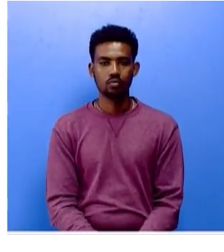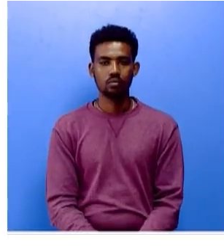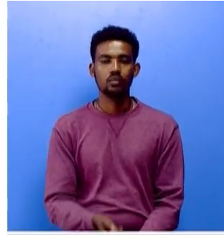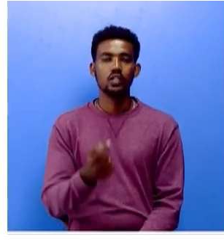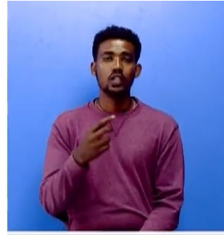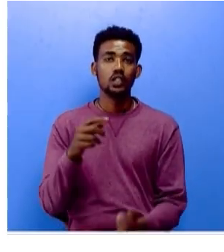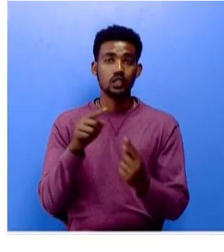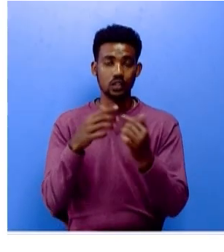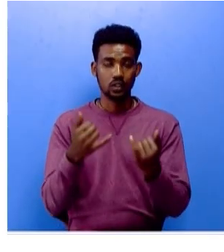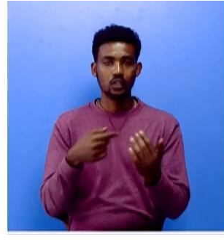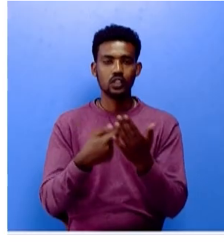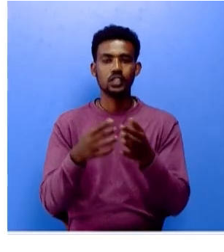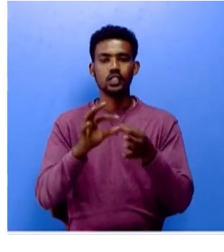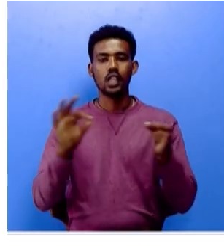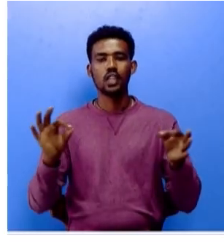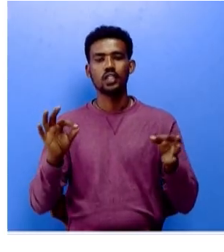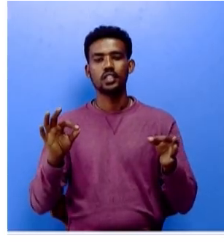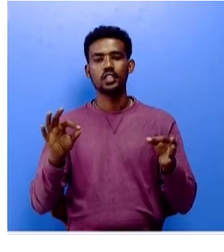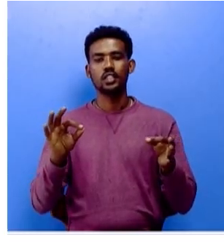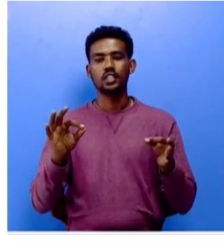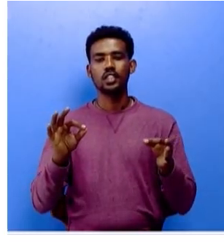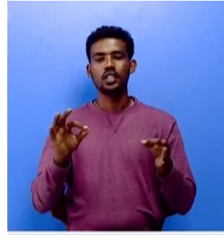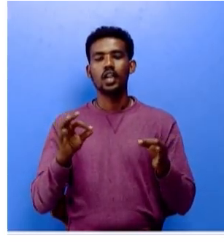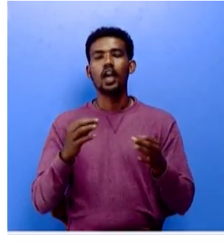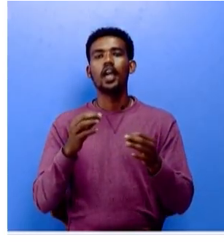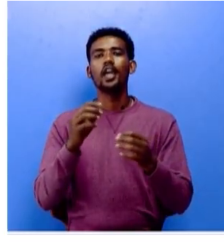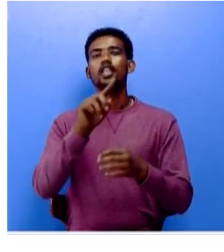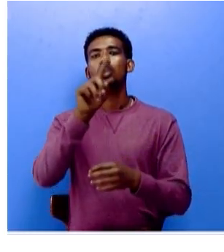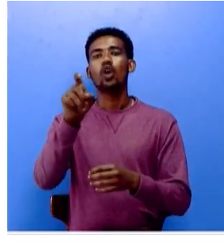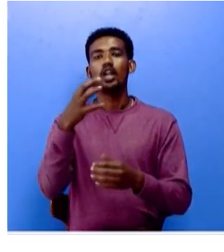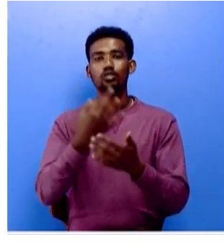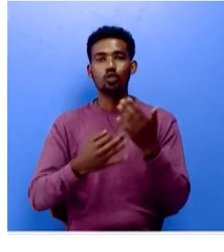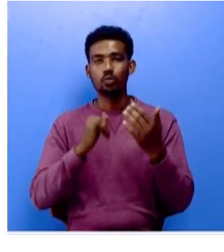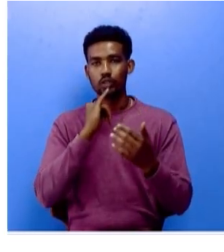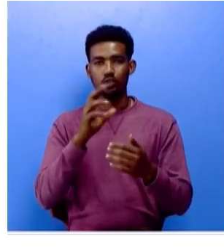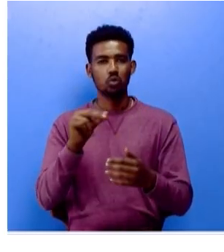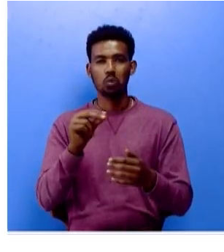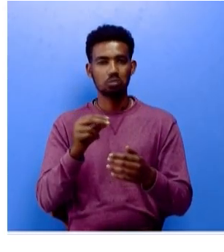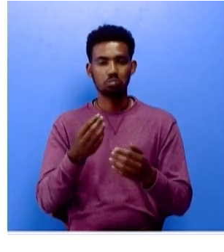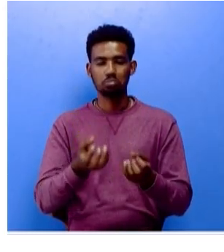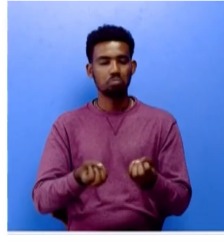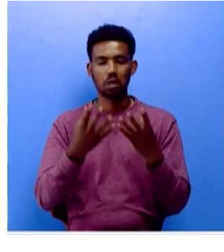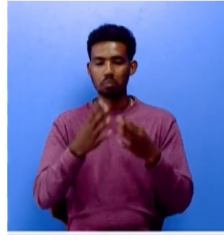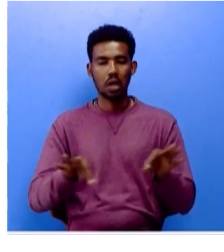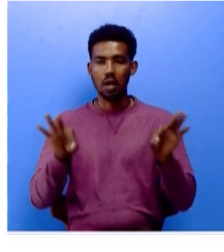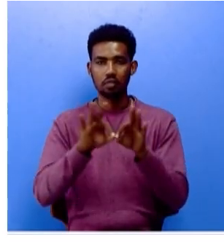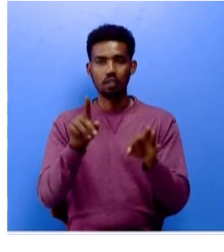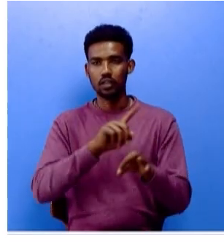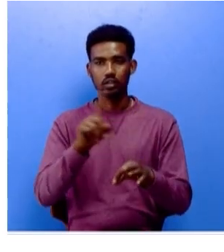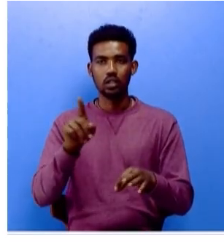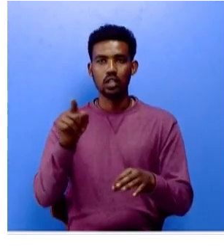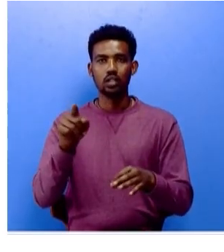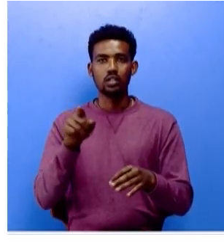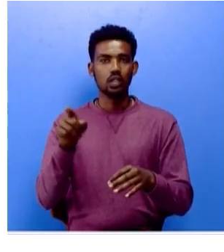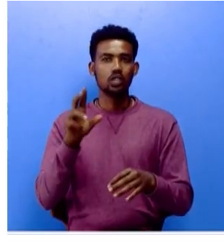Still in this sentence, the interrogative form is not this much advisable. It's less common in